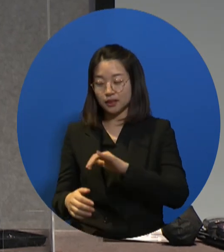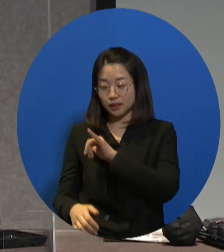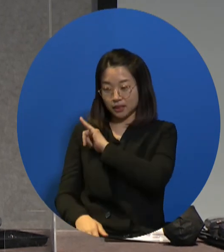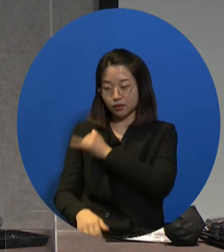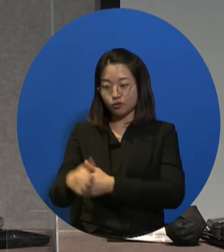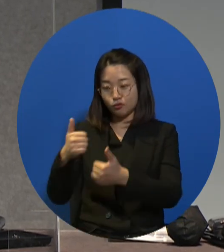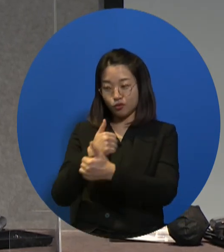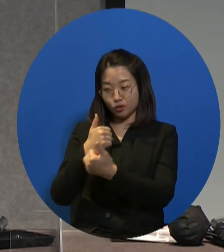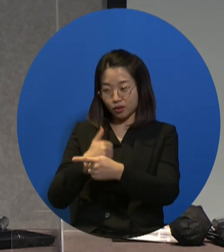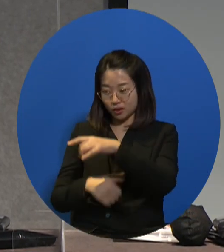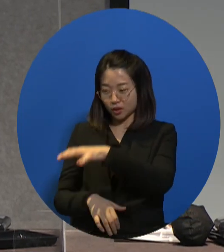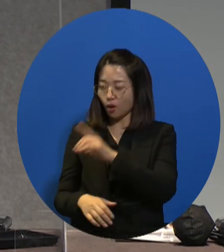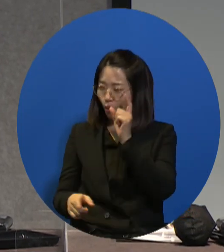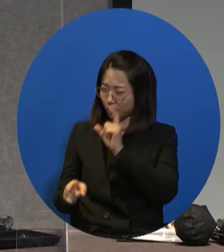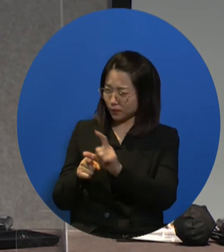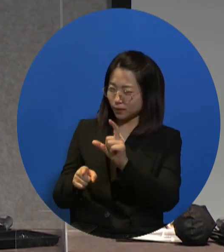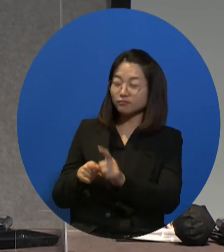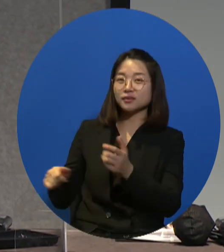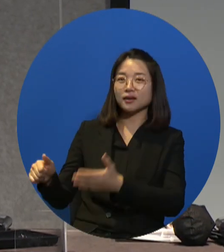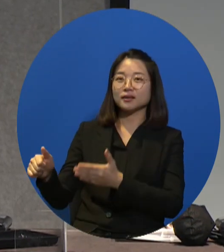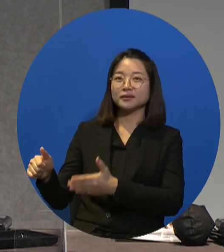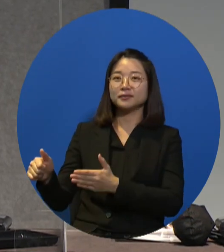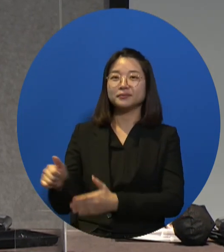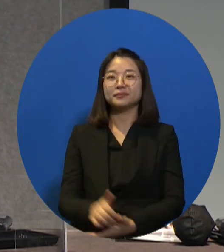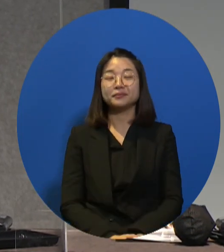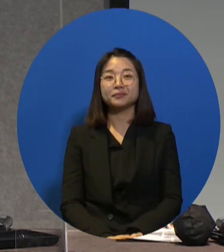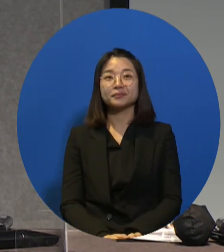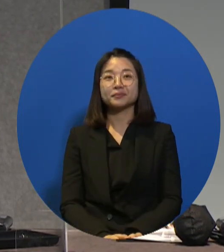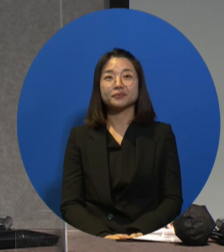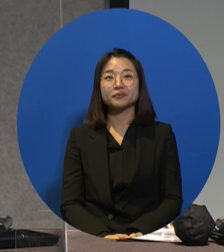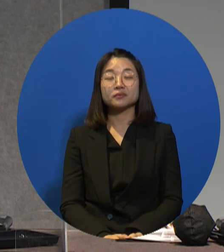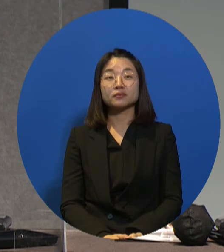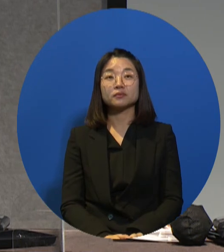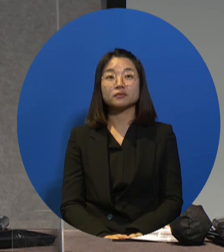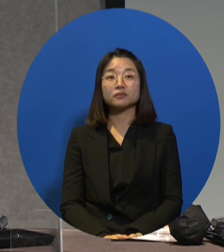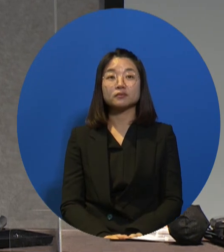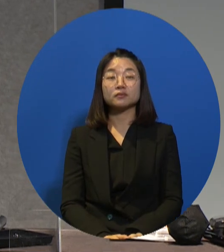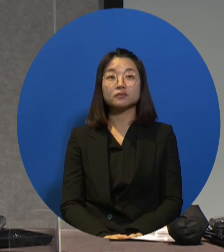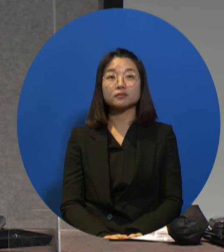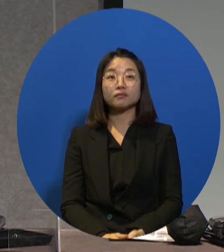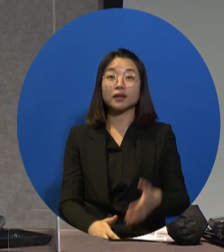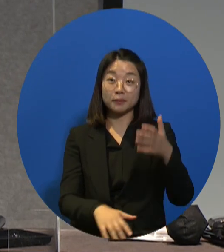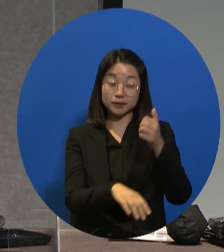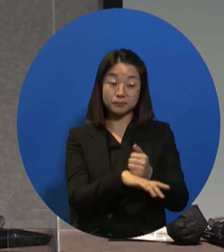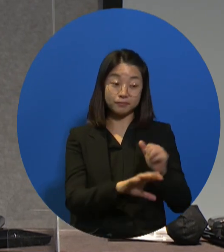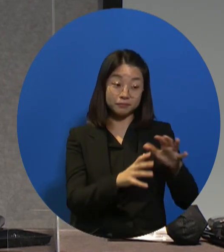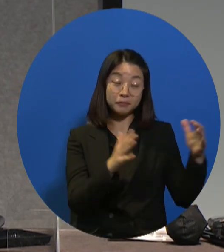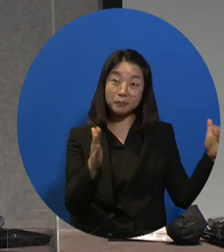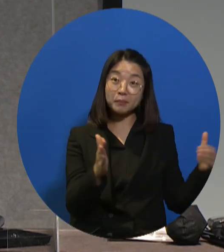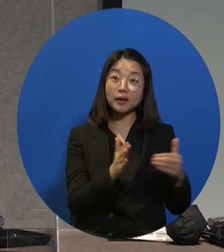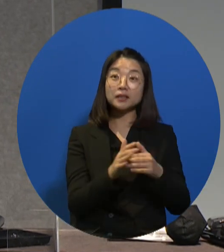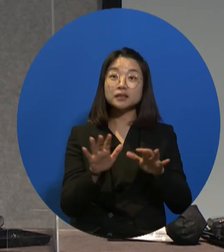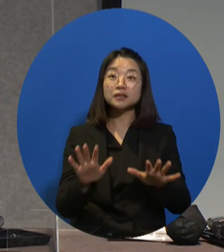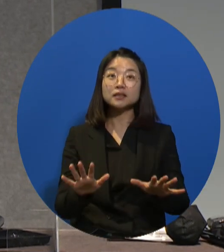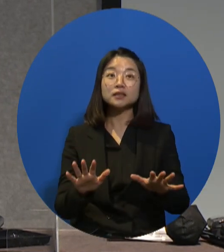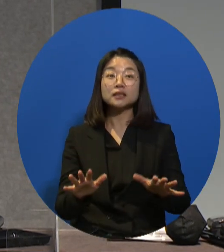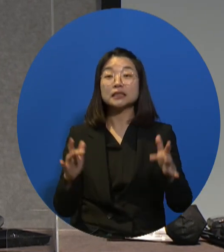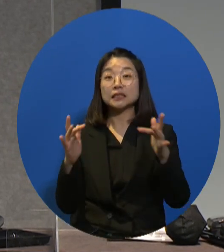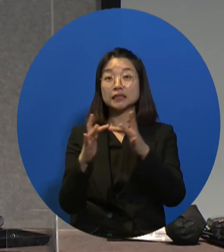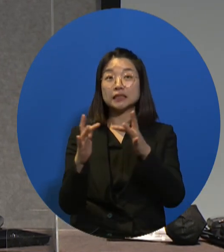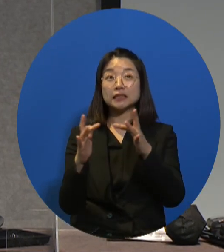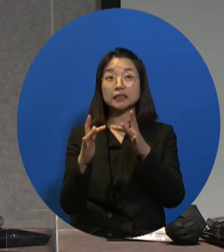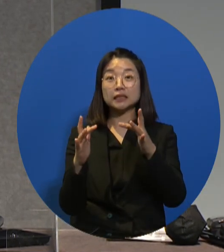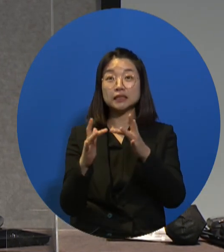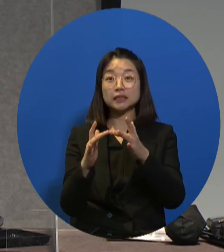and I hope that the National Human Rights Commission will continue to ponder upon this issue. So we heard the last